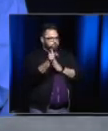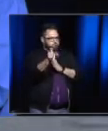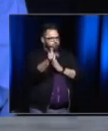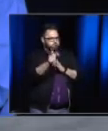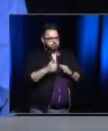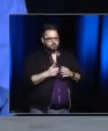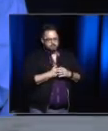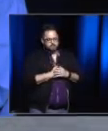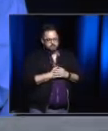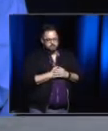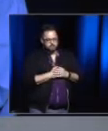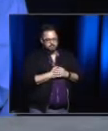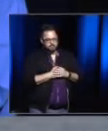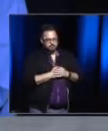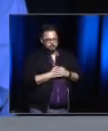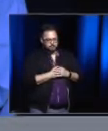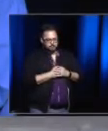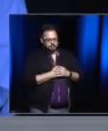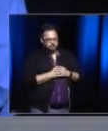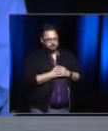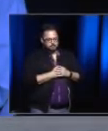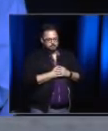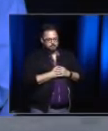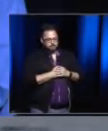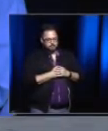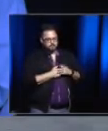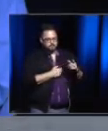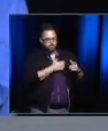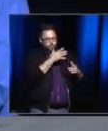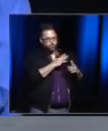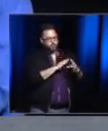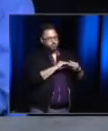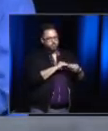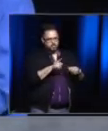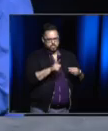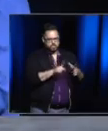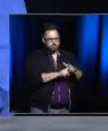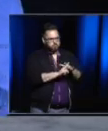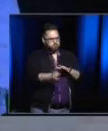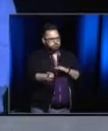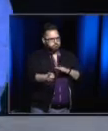Great. Wow, look at her go. She's going. She's going.